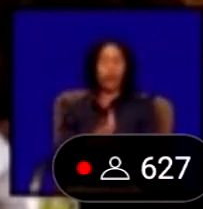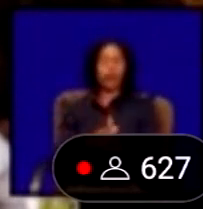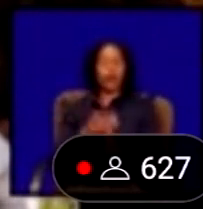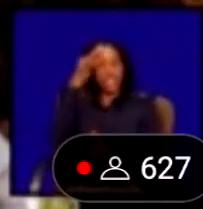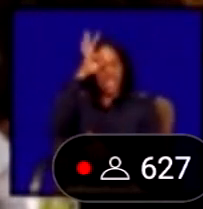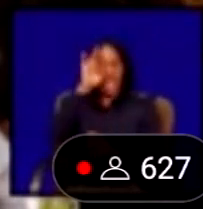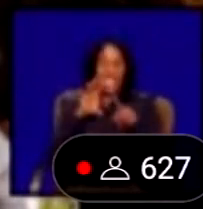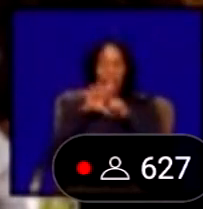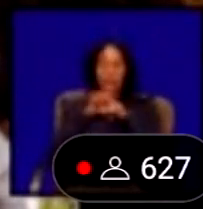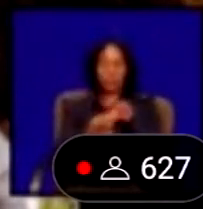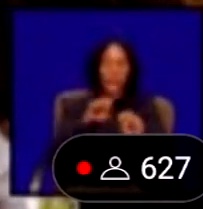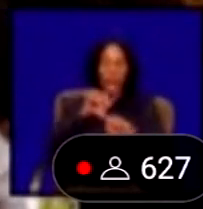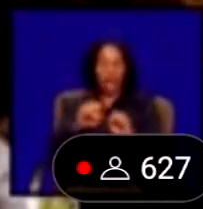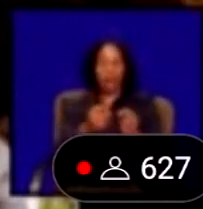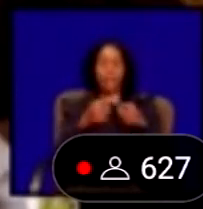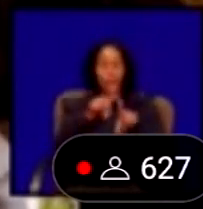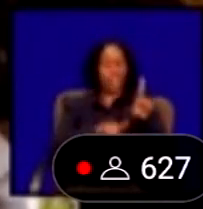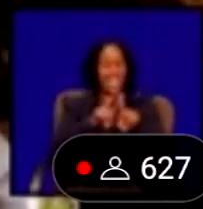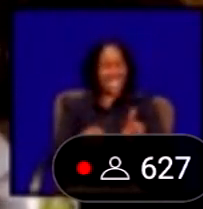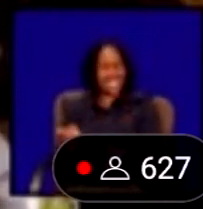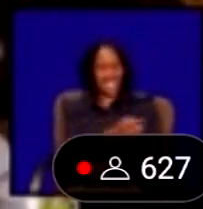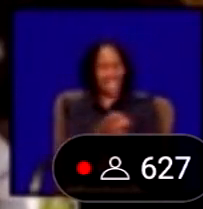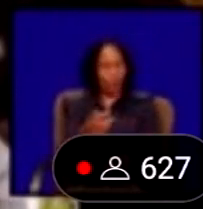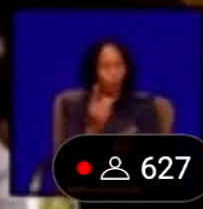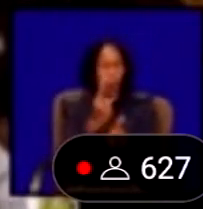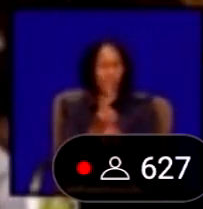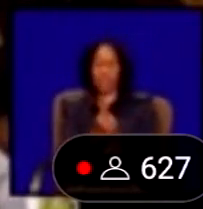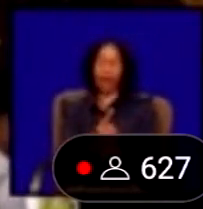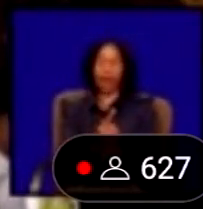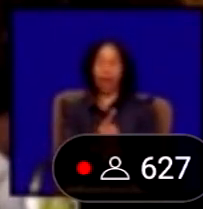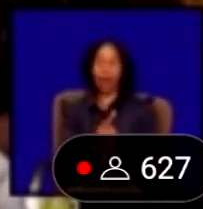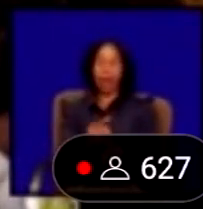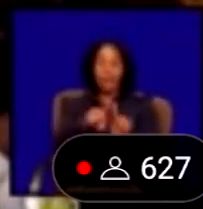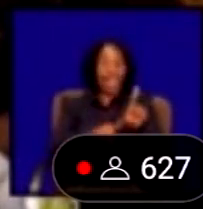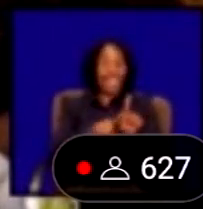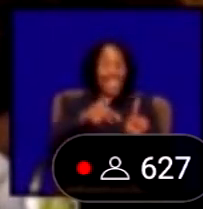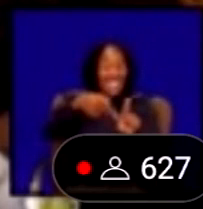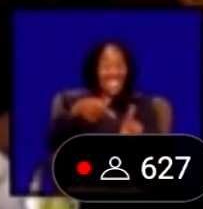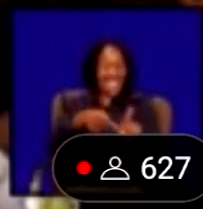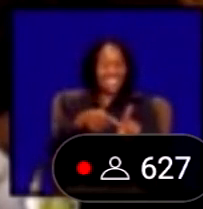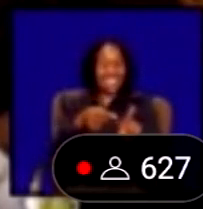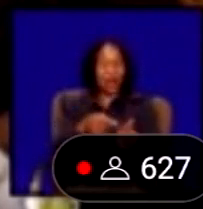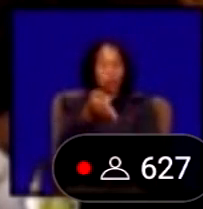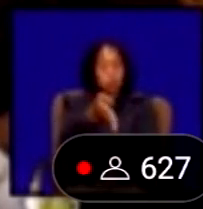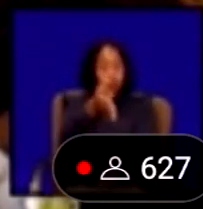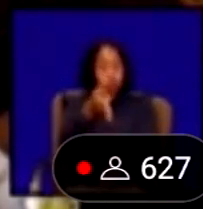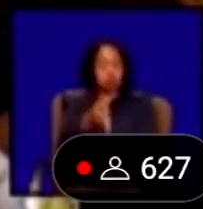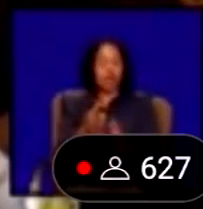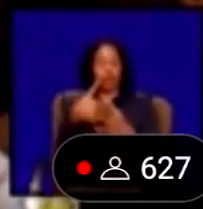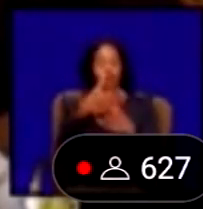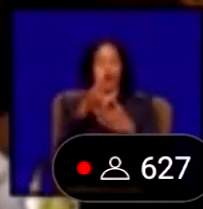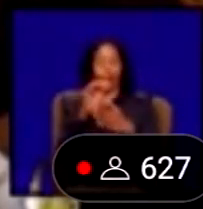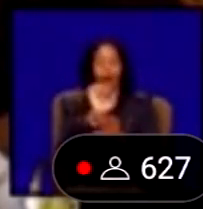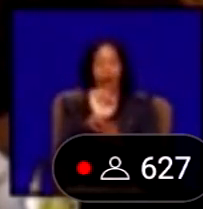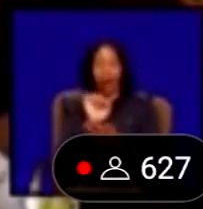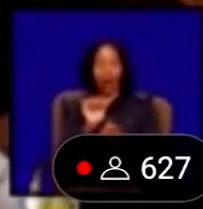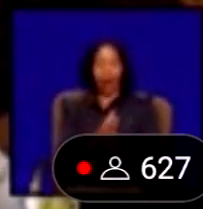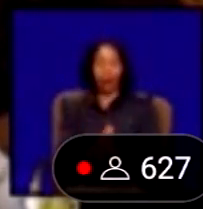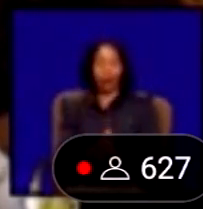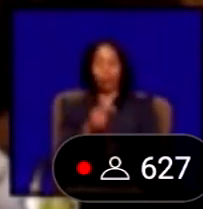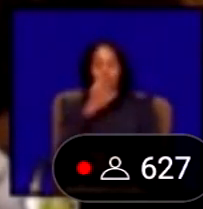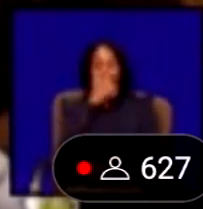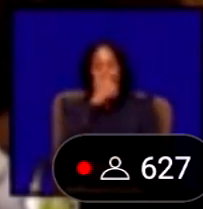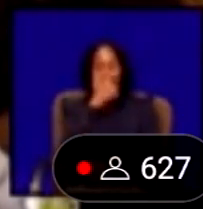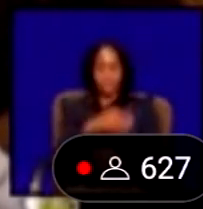for these failures. These failures lie squarely in your door, Mr. Ramaphosa. You have failed